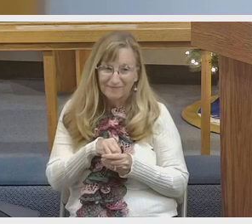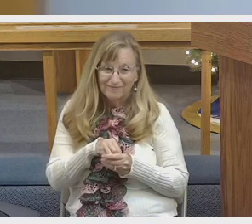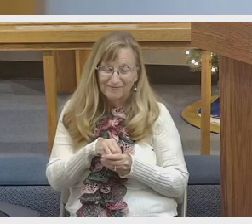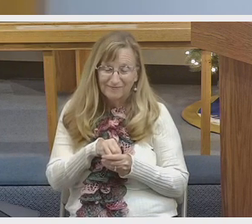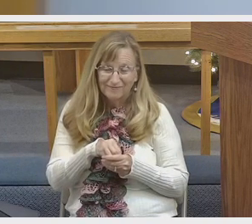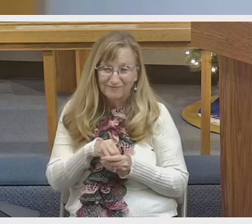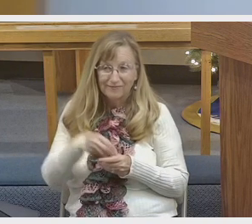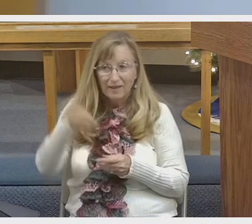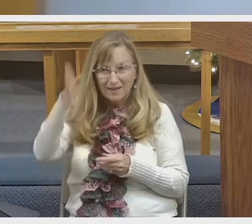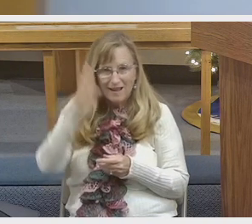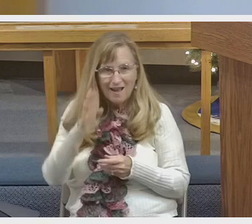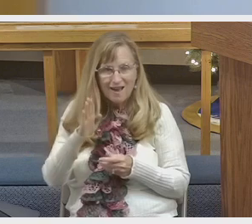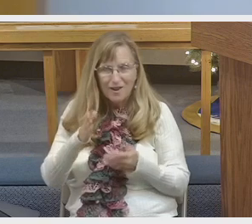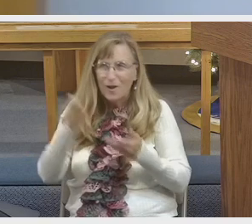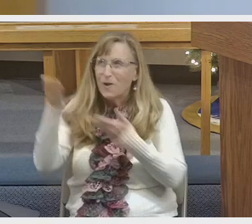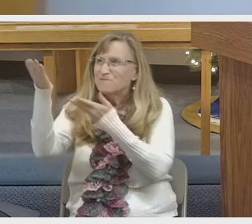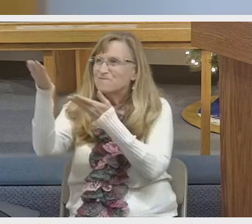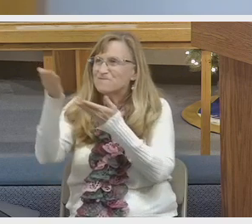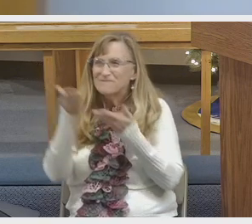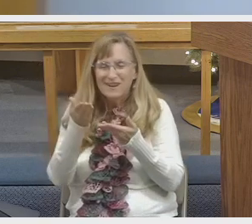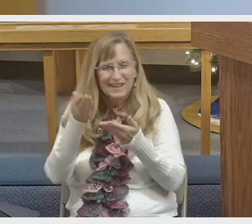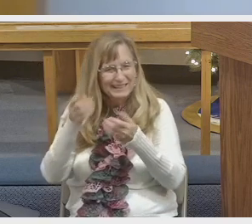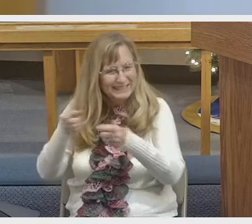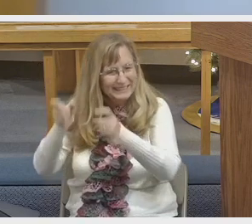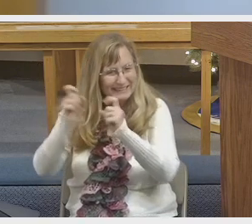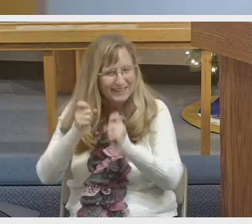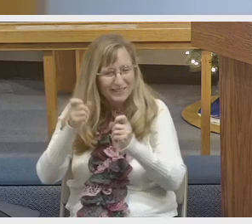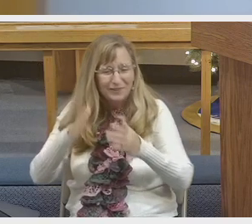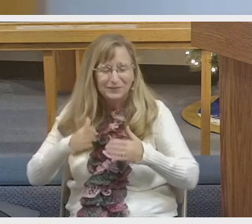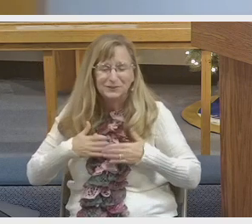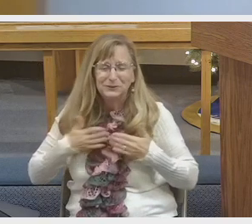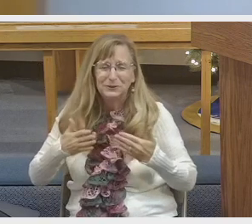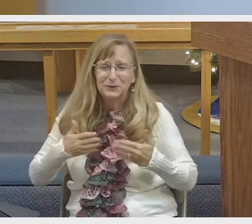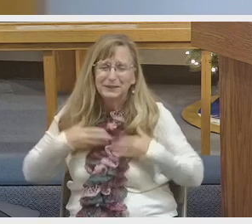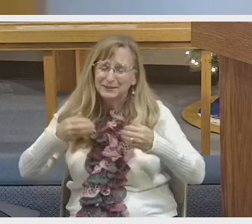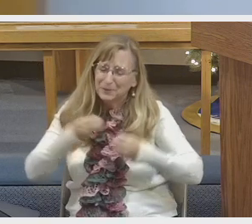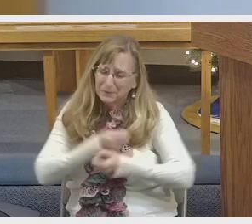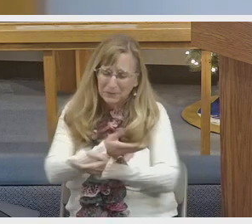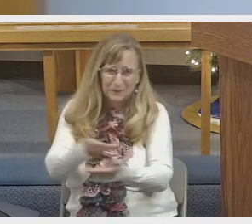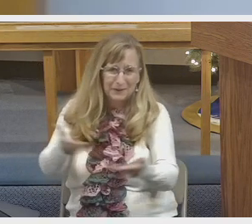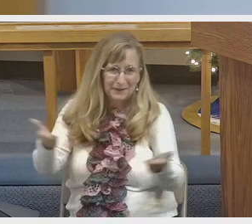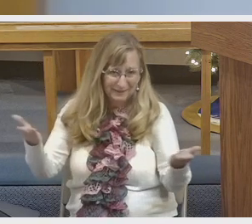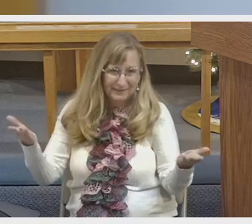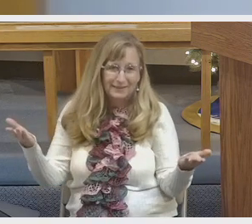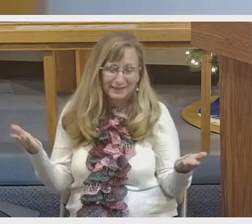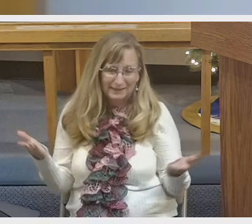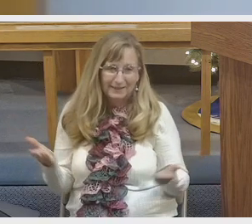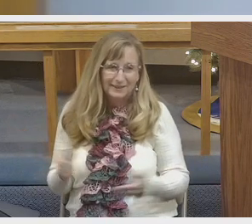Because God brought this gift of joy to the world.